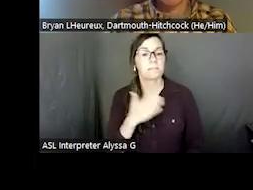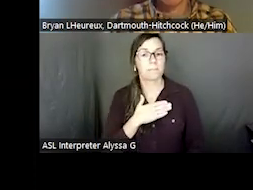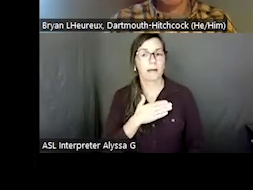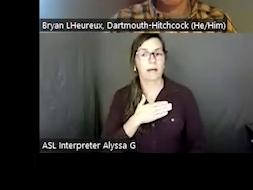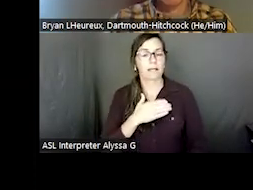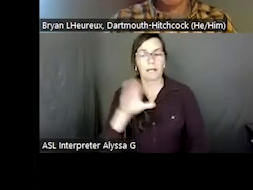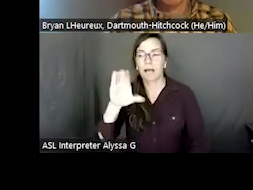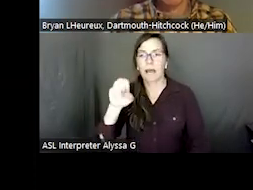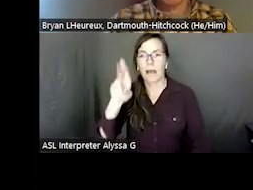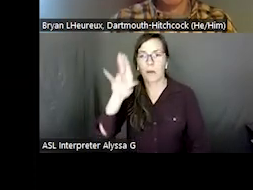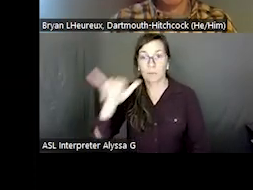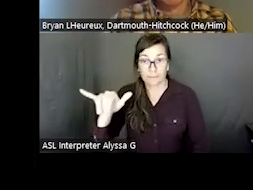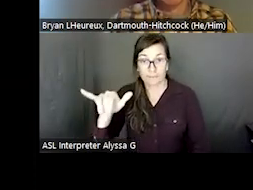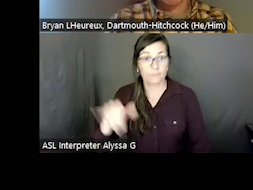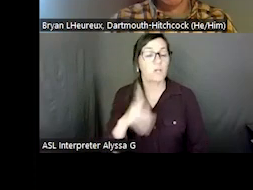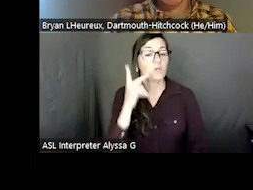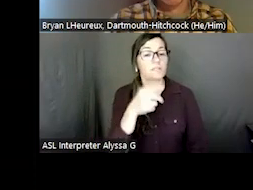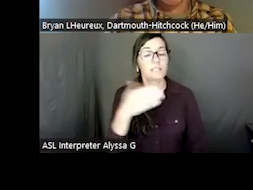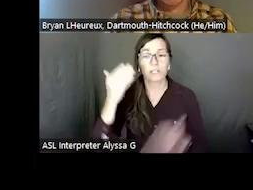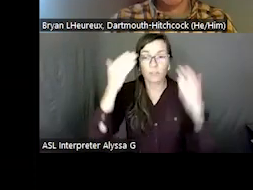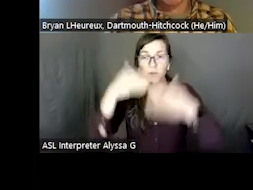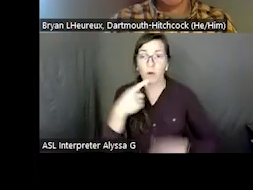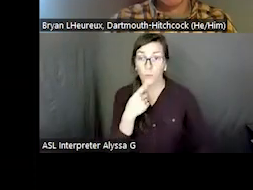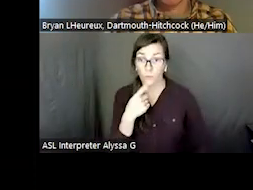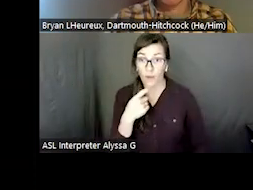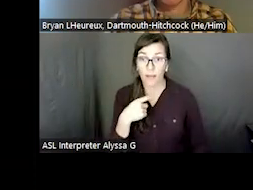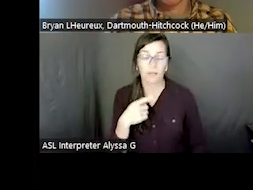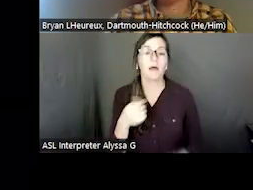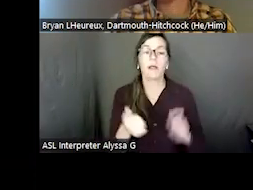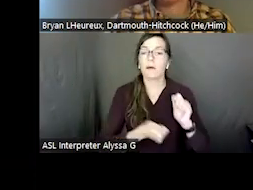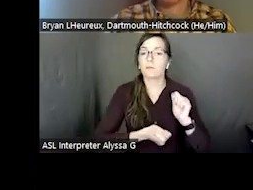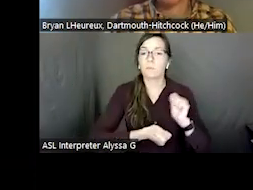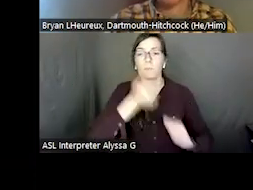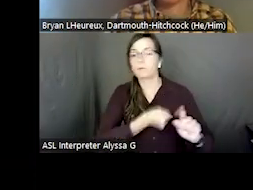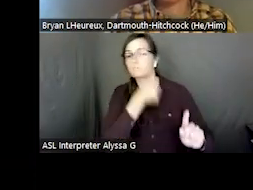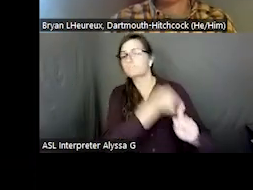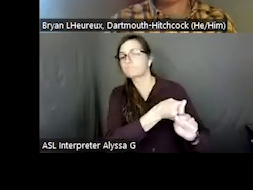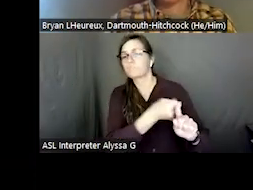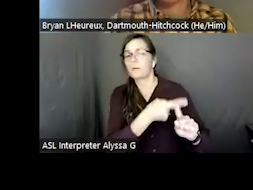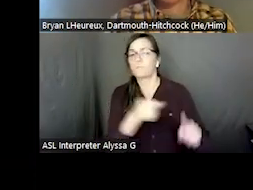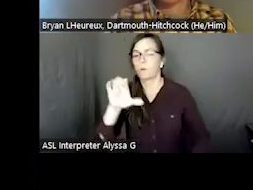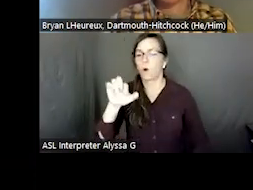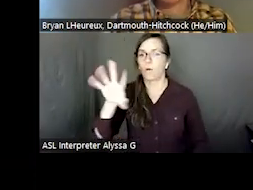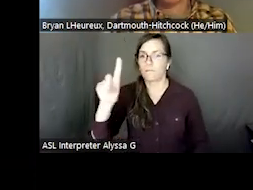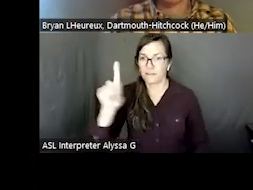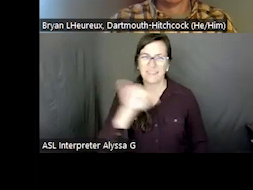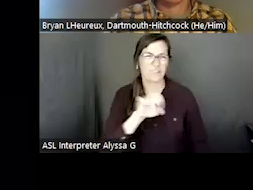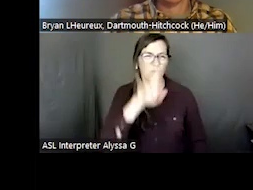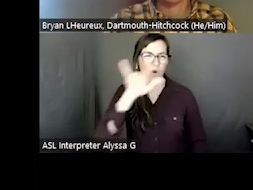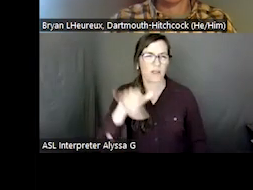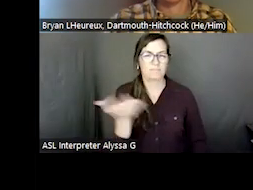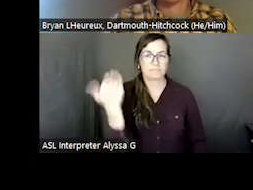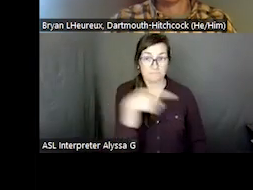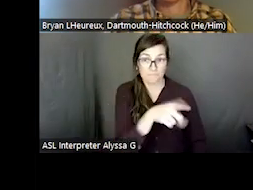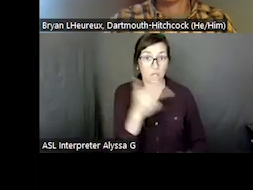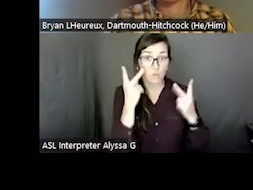It's showing you in darker red the places that have been hardest hit by COVID. This is an early on in the pandemic snapshot. What's remarkable